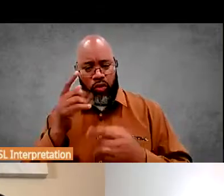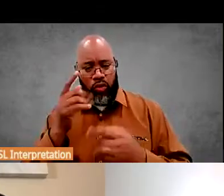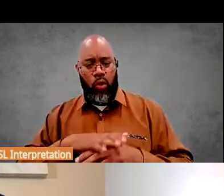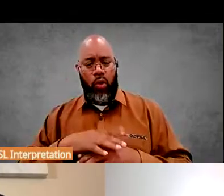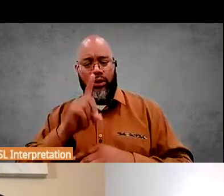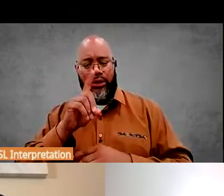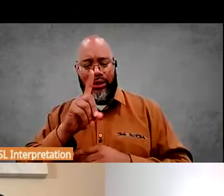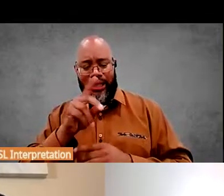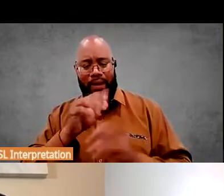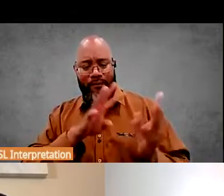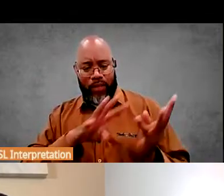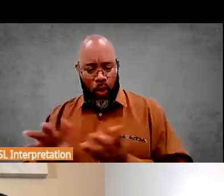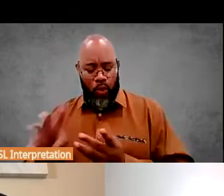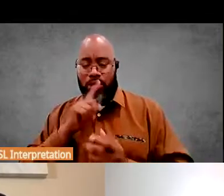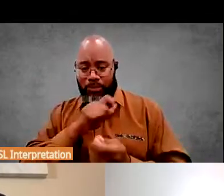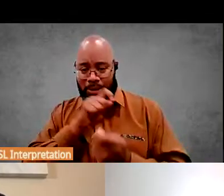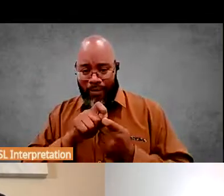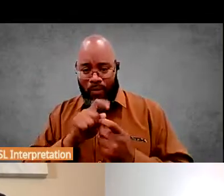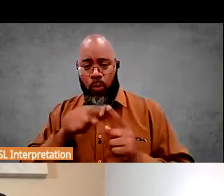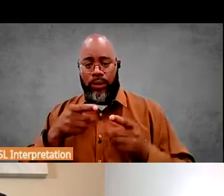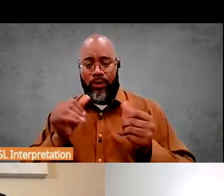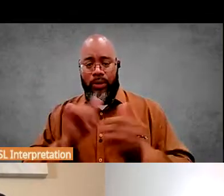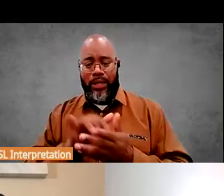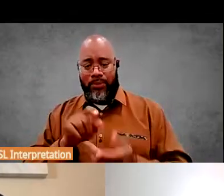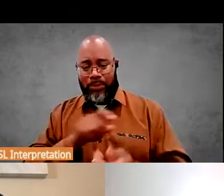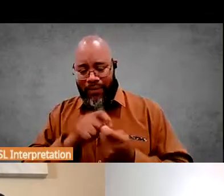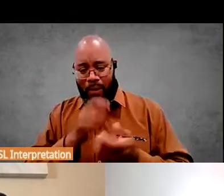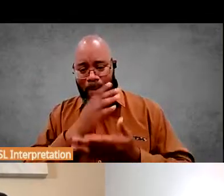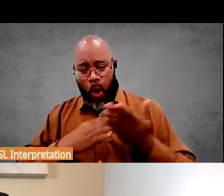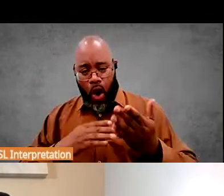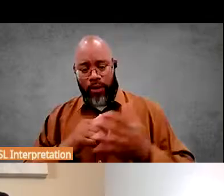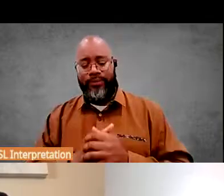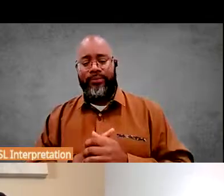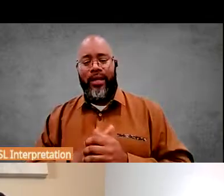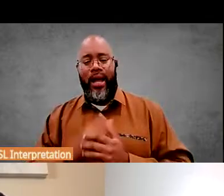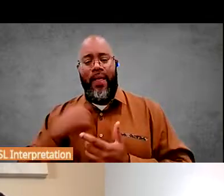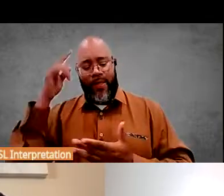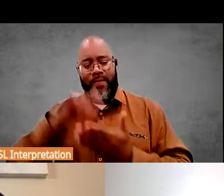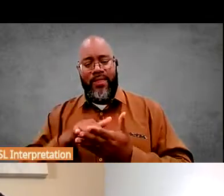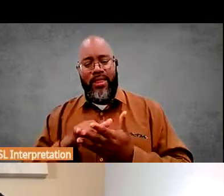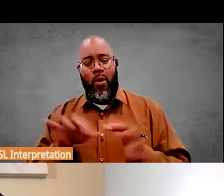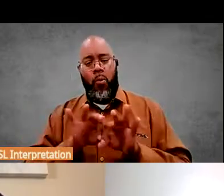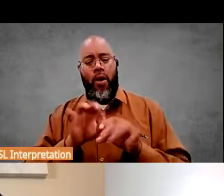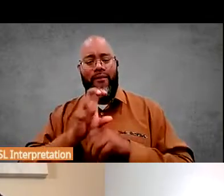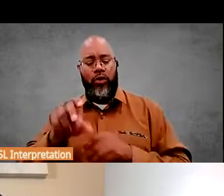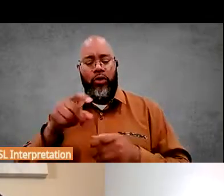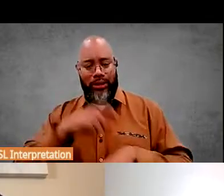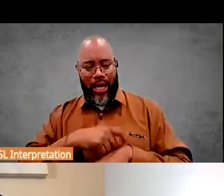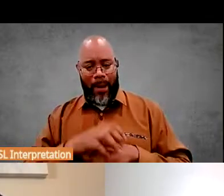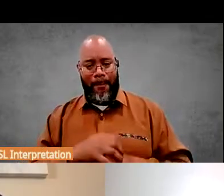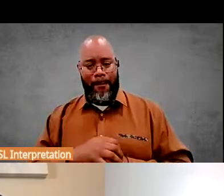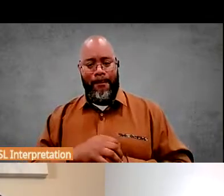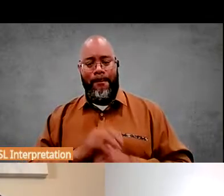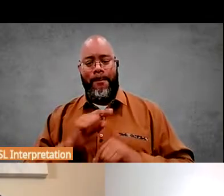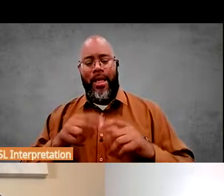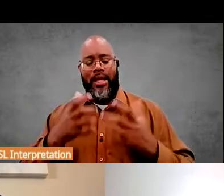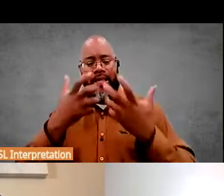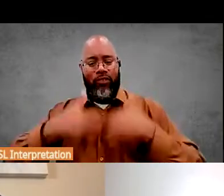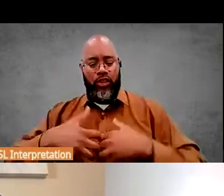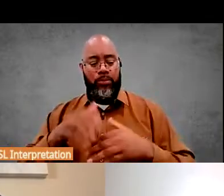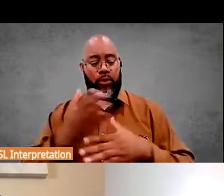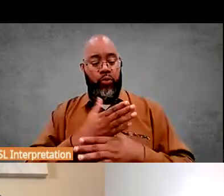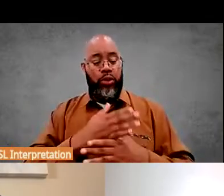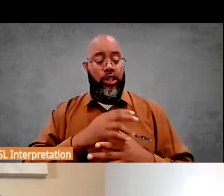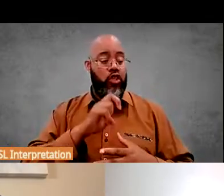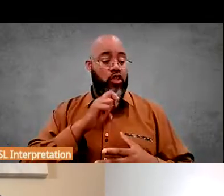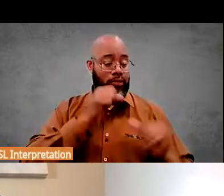It's very specific, but when it comes to that particular part, I think it's worth investing your time in the interface of neuroscience and tech